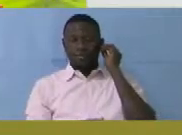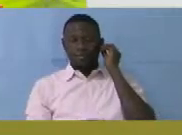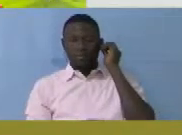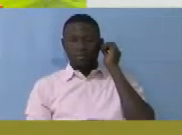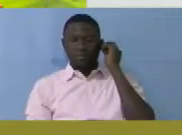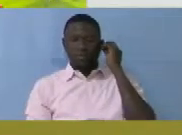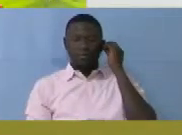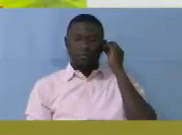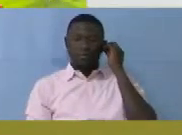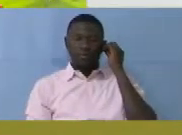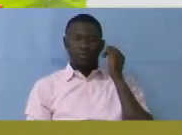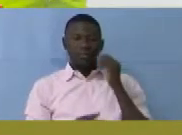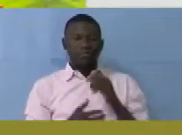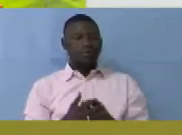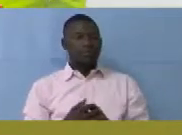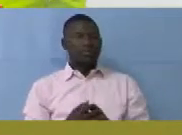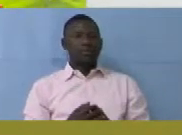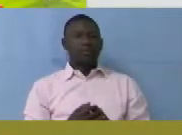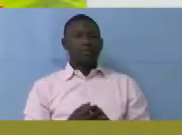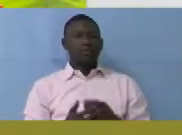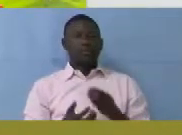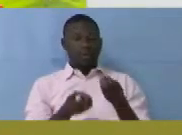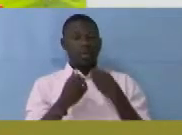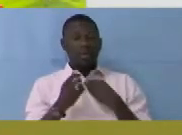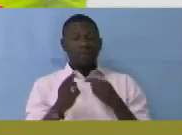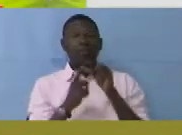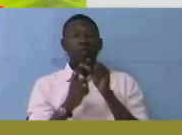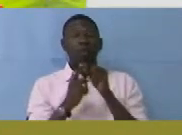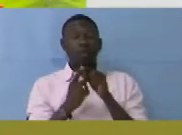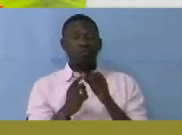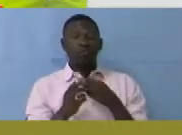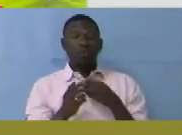I was given the authority also